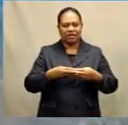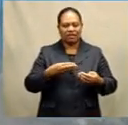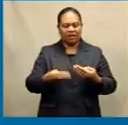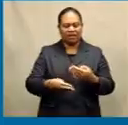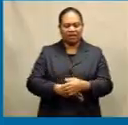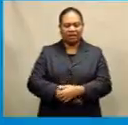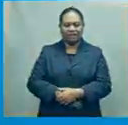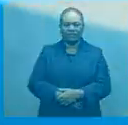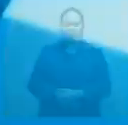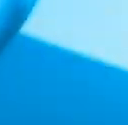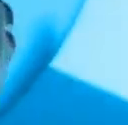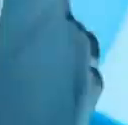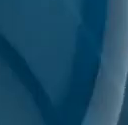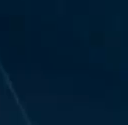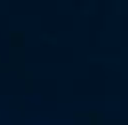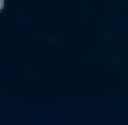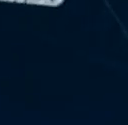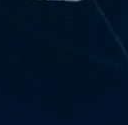us.